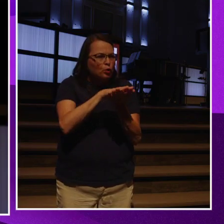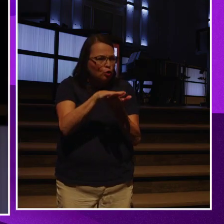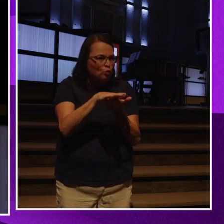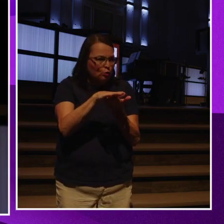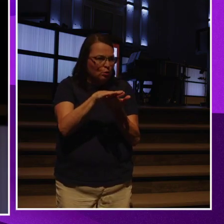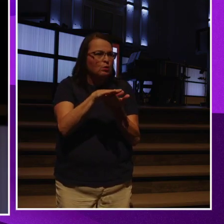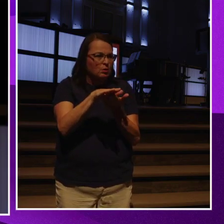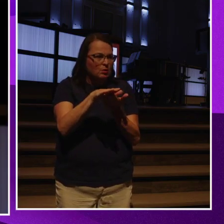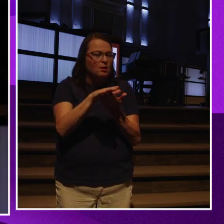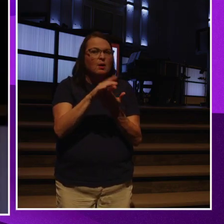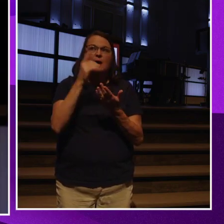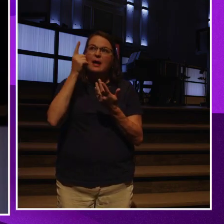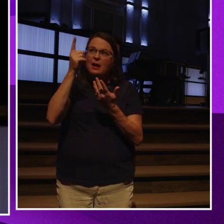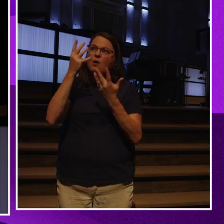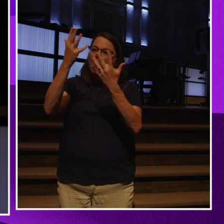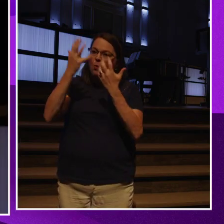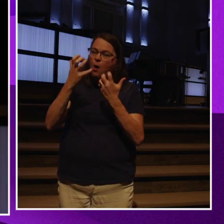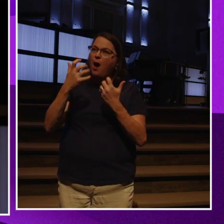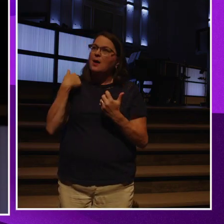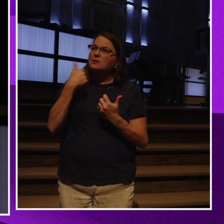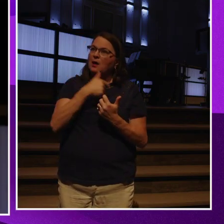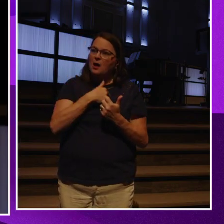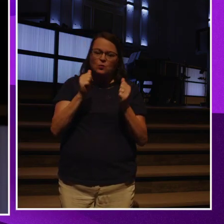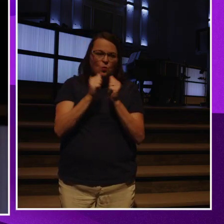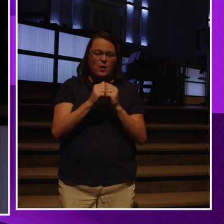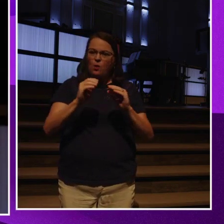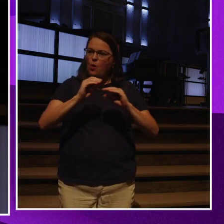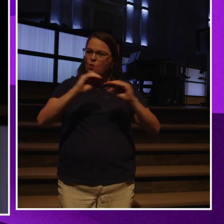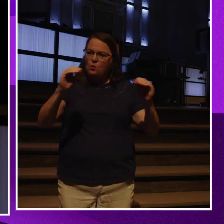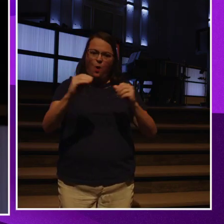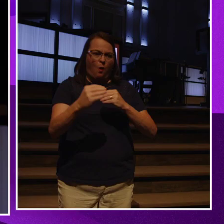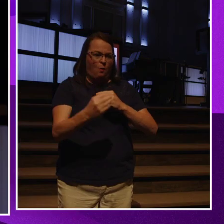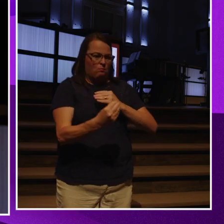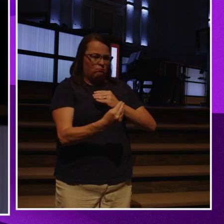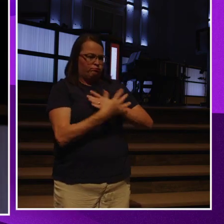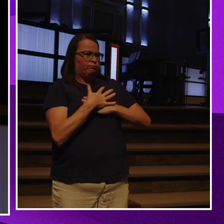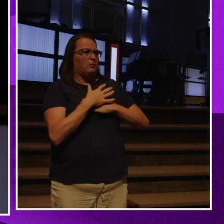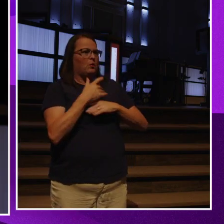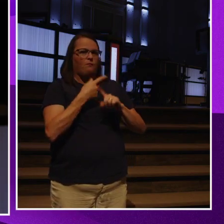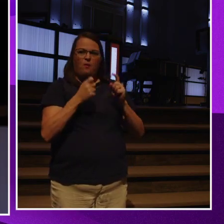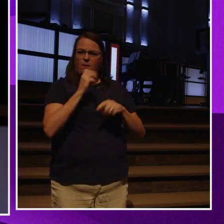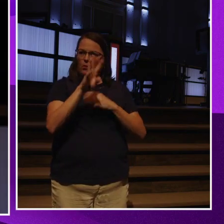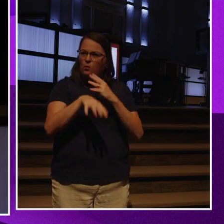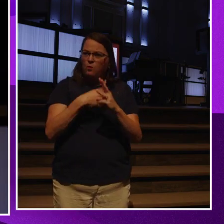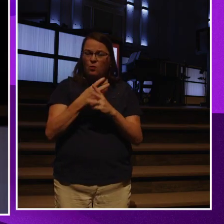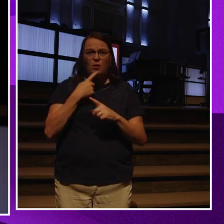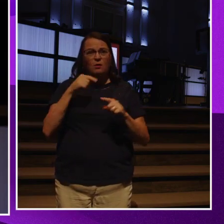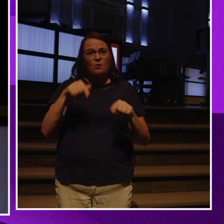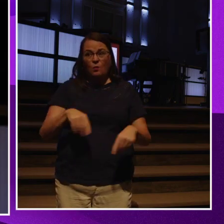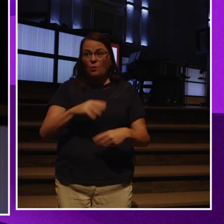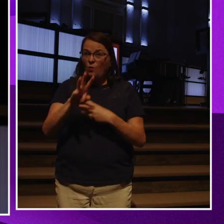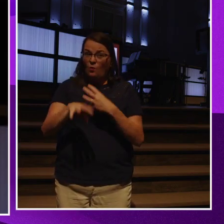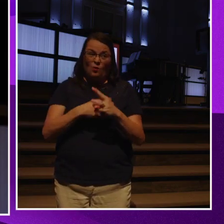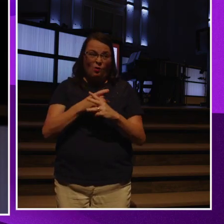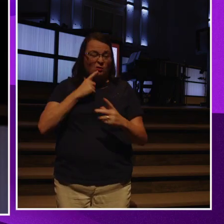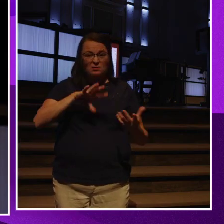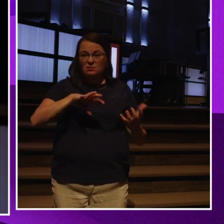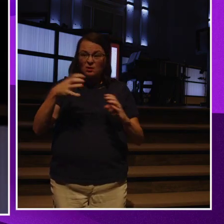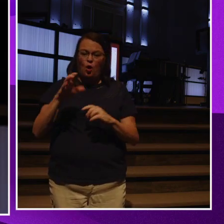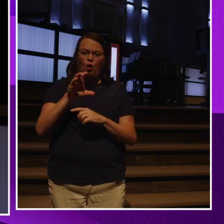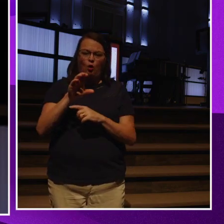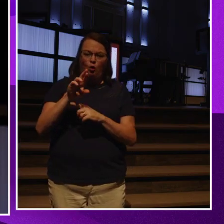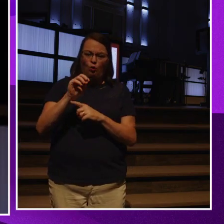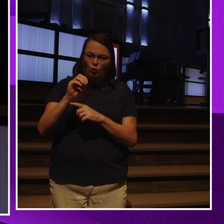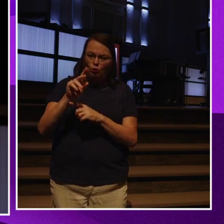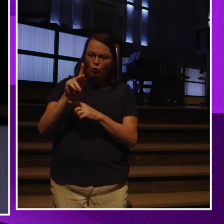He wants us to walk unstained from the world. Why? Because we live in the midst of a crooked and twisted generation, it says. Now, those